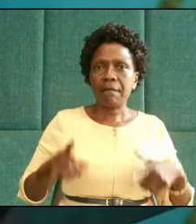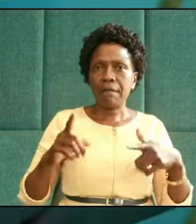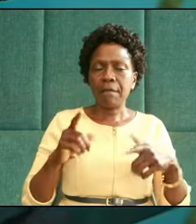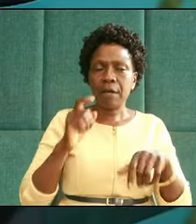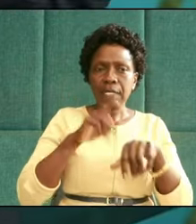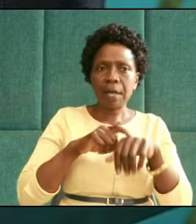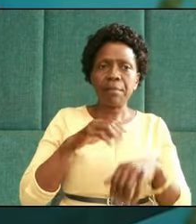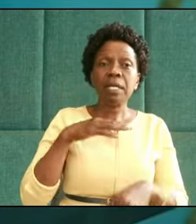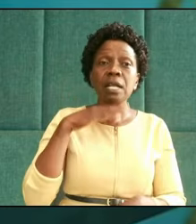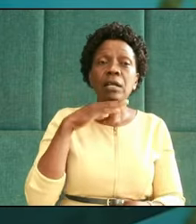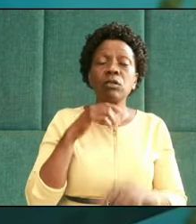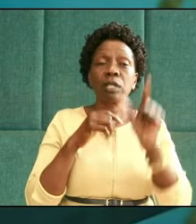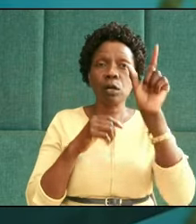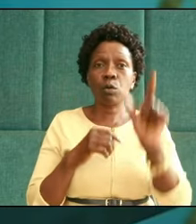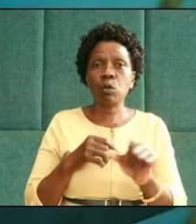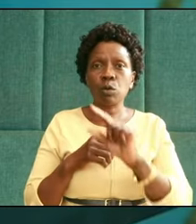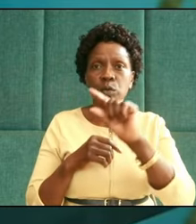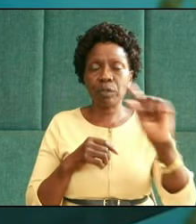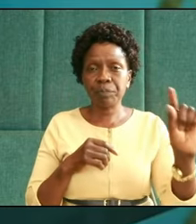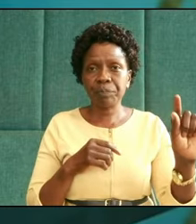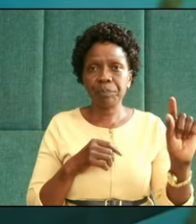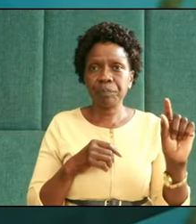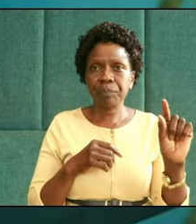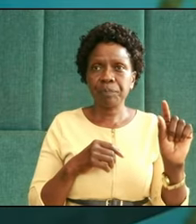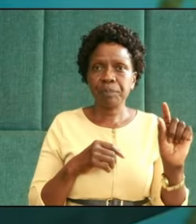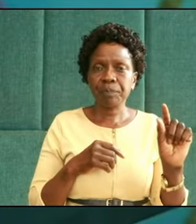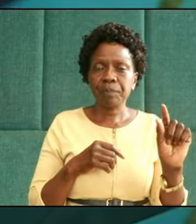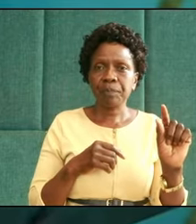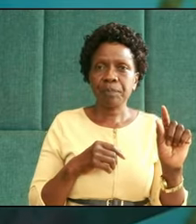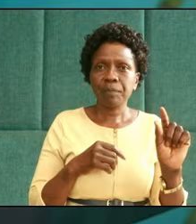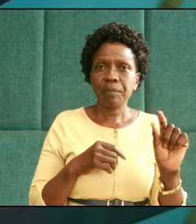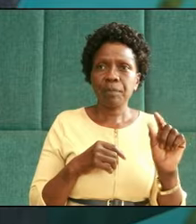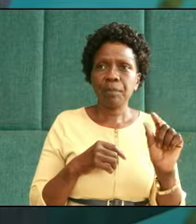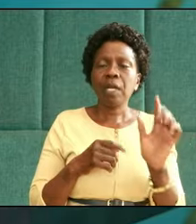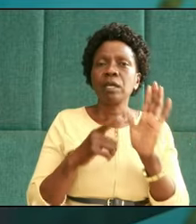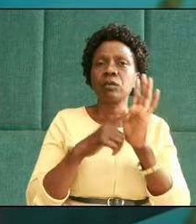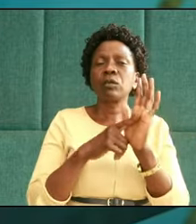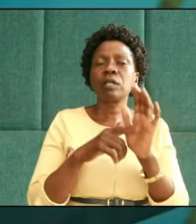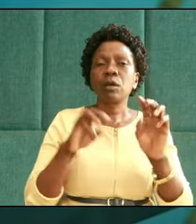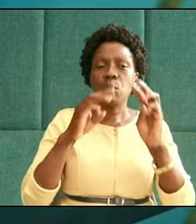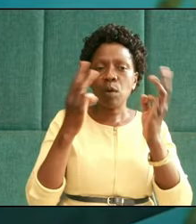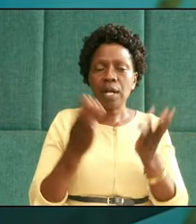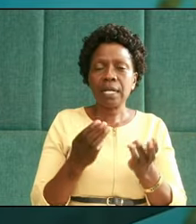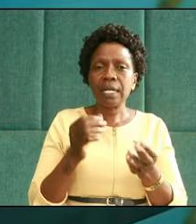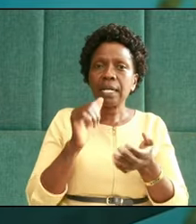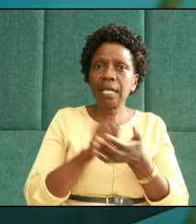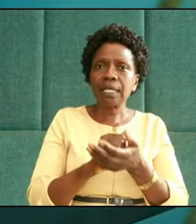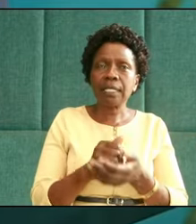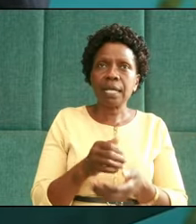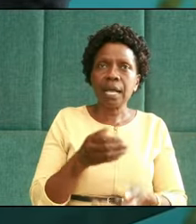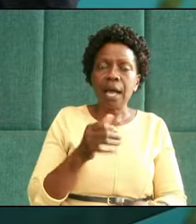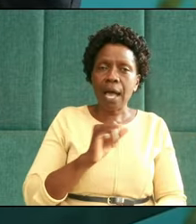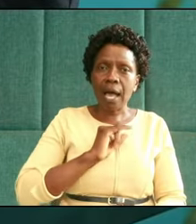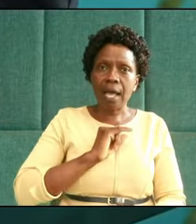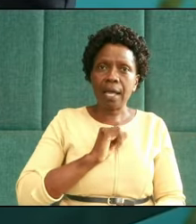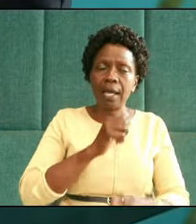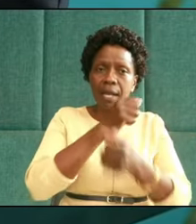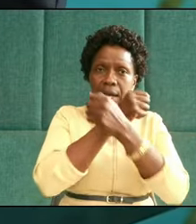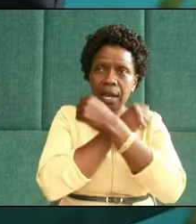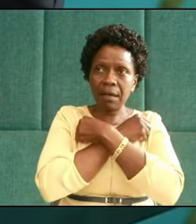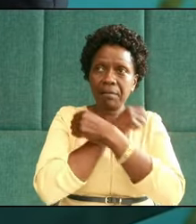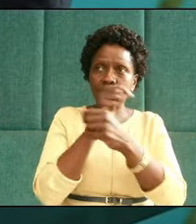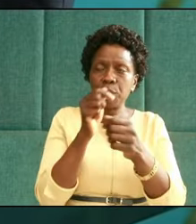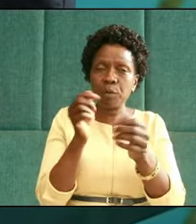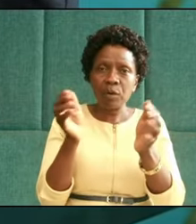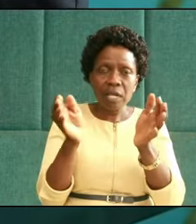he died on the cross, he was declaring to the world that I don't love you this much. I don't love you this